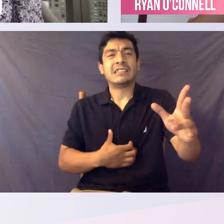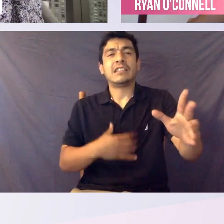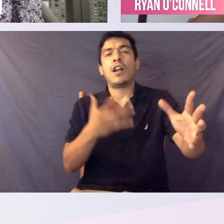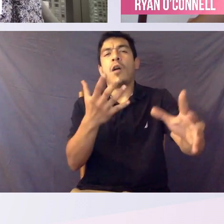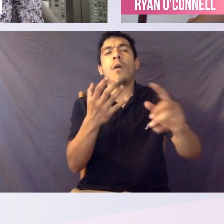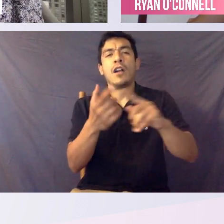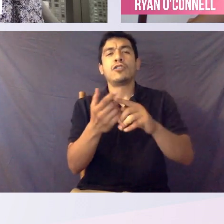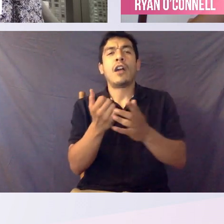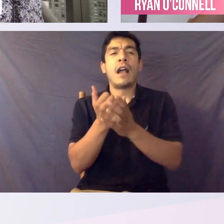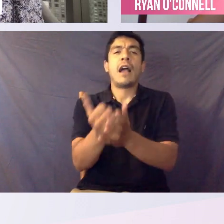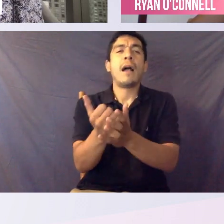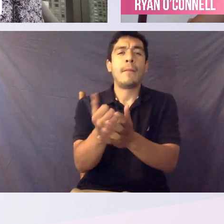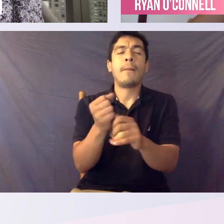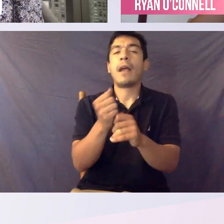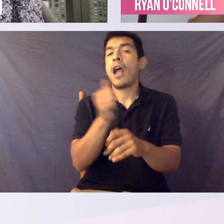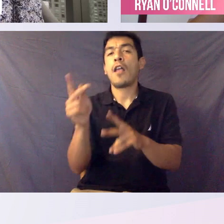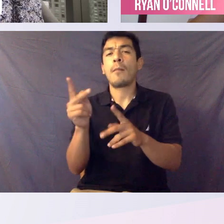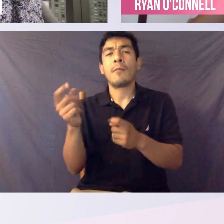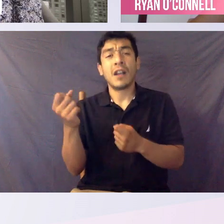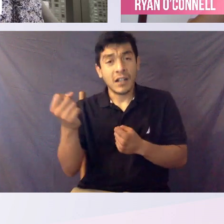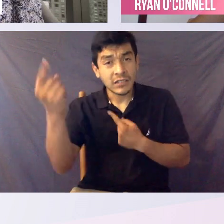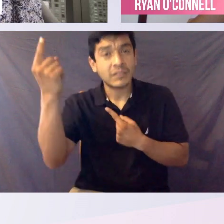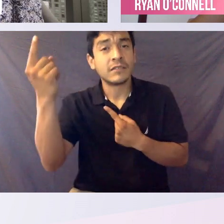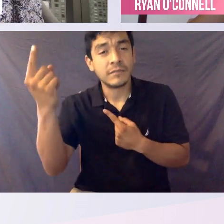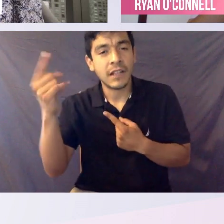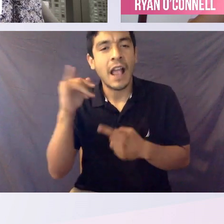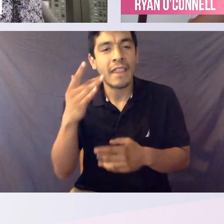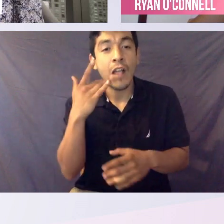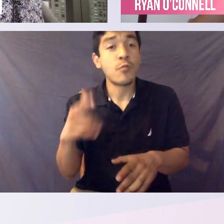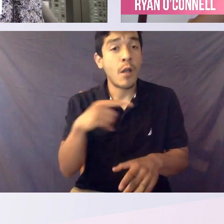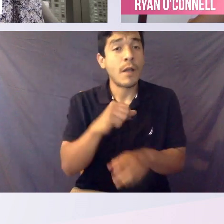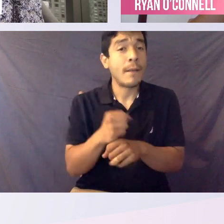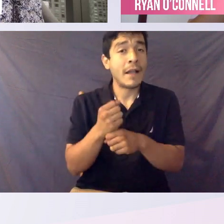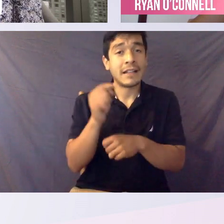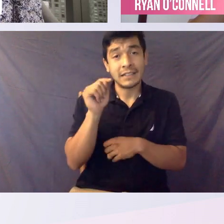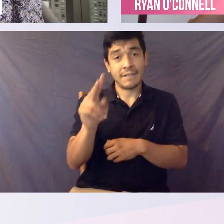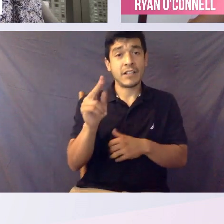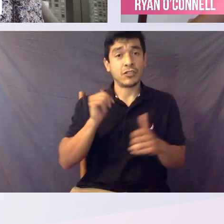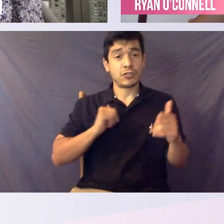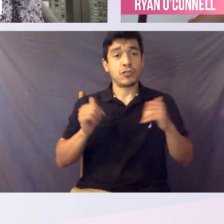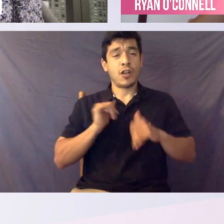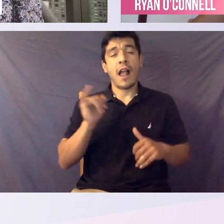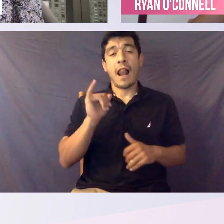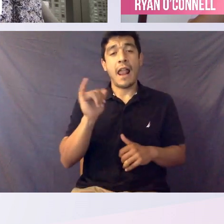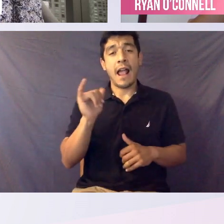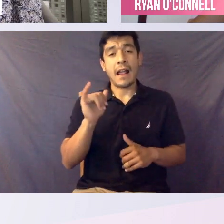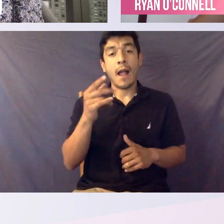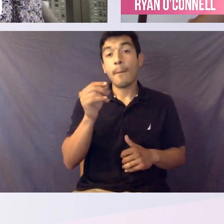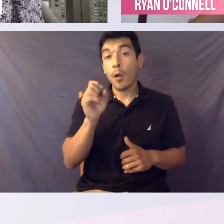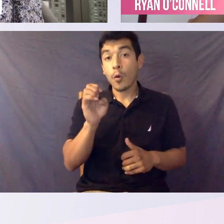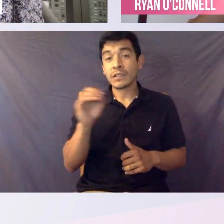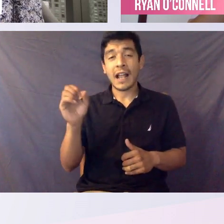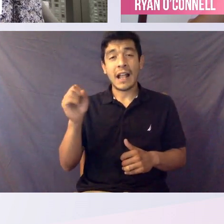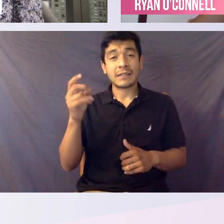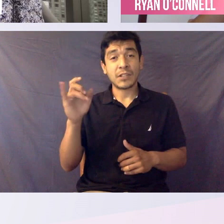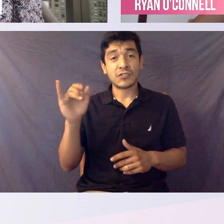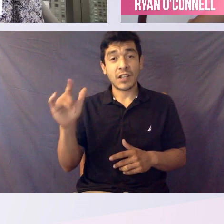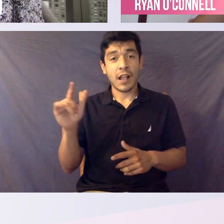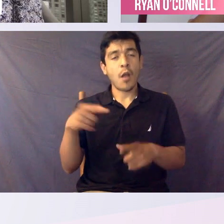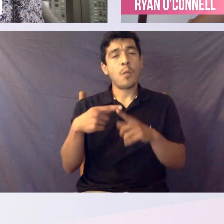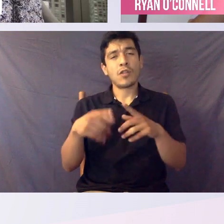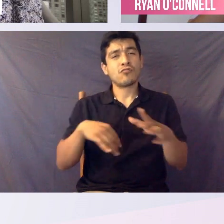make other people more empathetic. And that's why we make TV shows like Pose and Special, because when you invest in characters that you see on